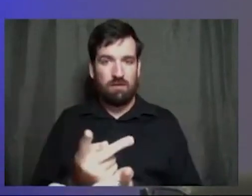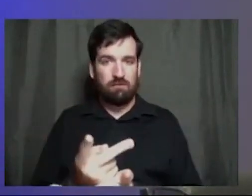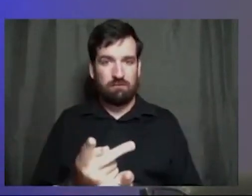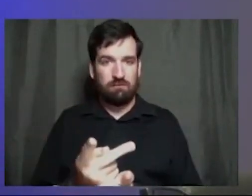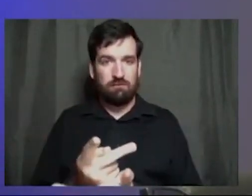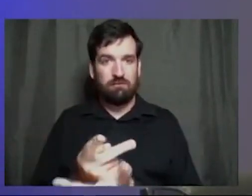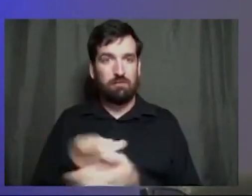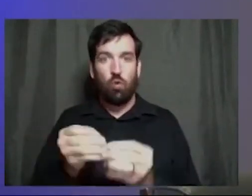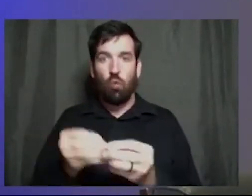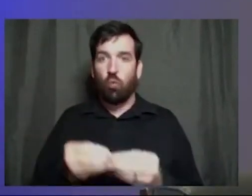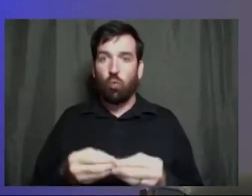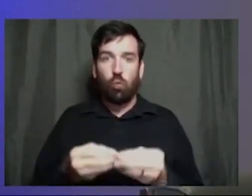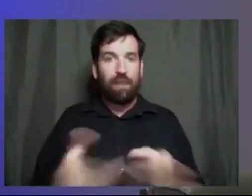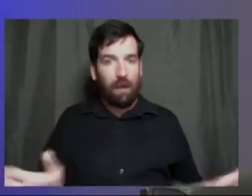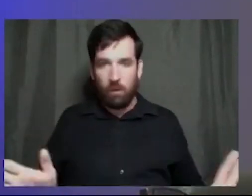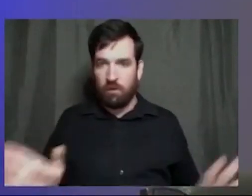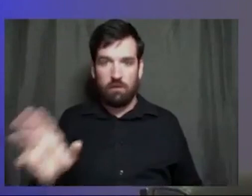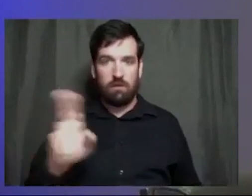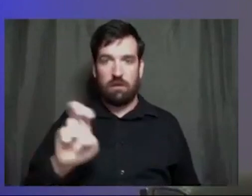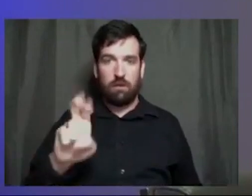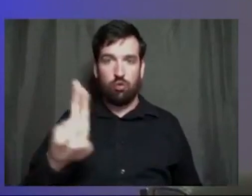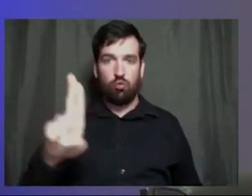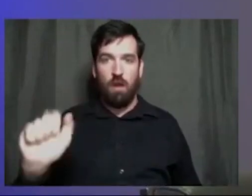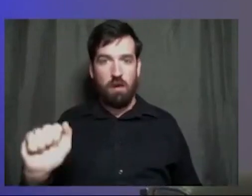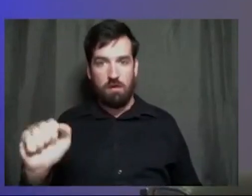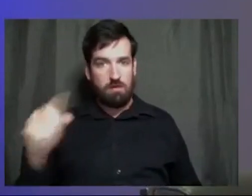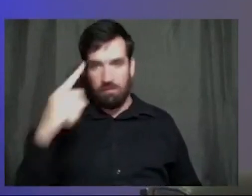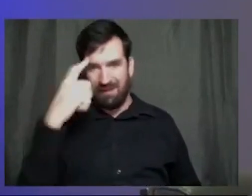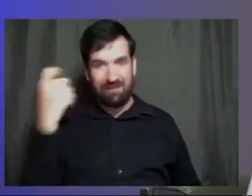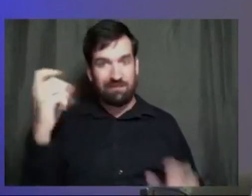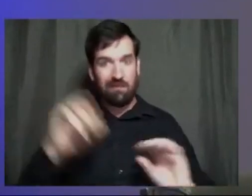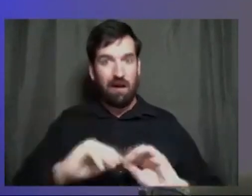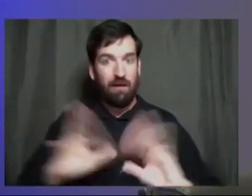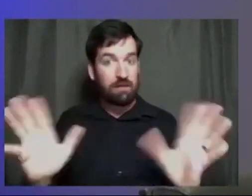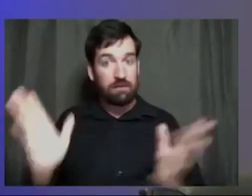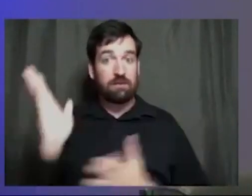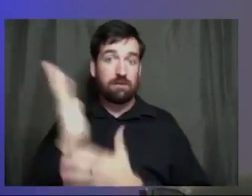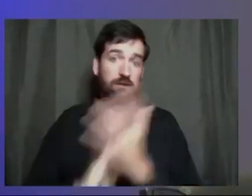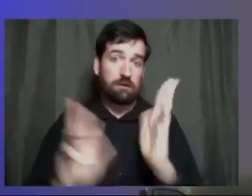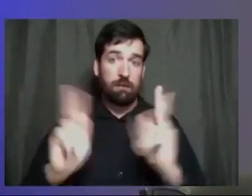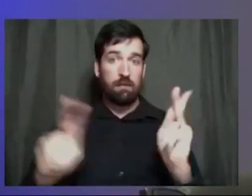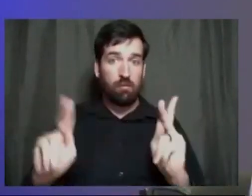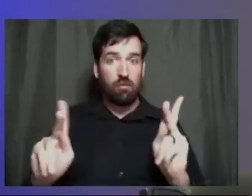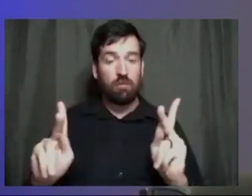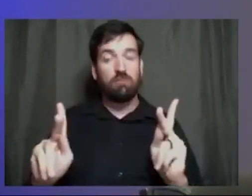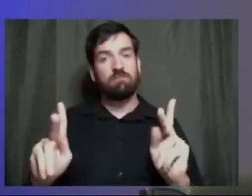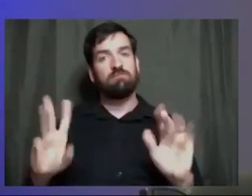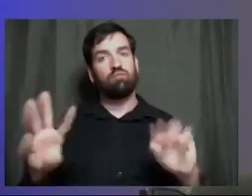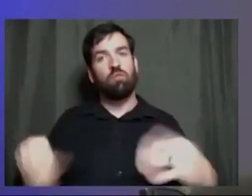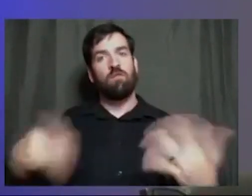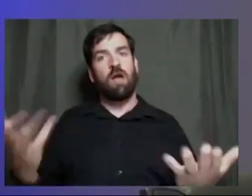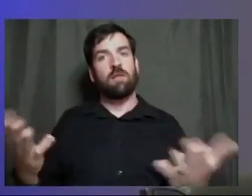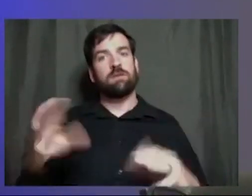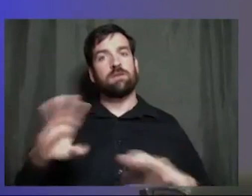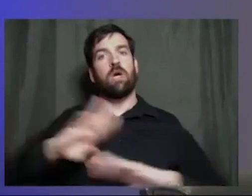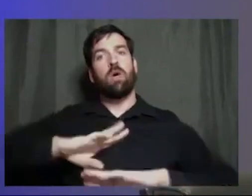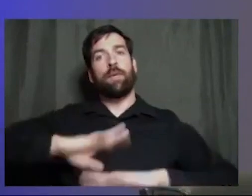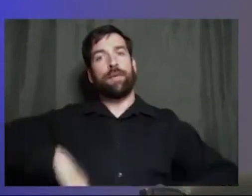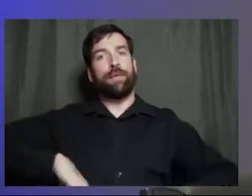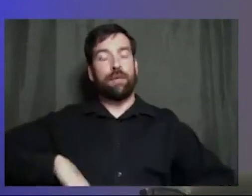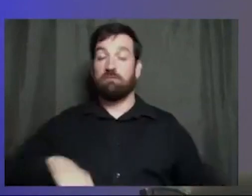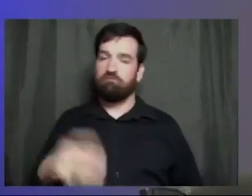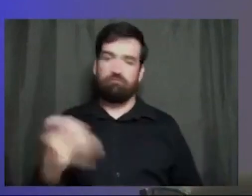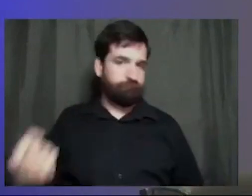whole EUA stuff, because obviously there are some people that provides reassurance for, and that's completely